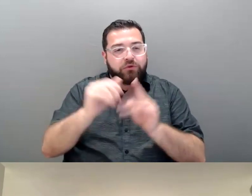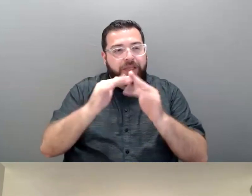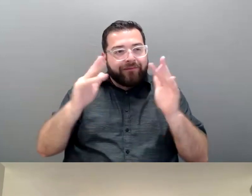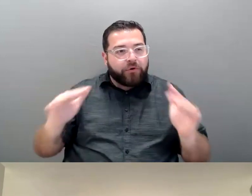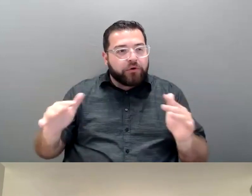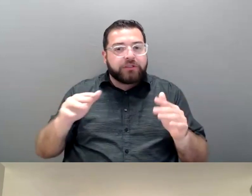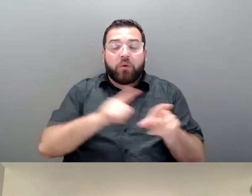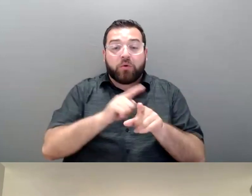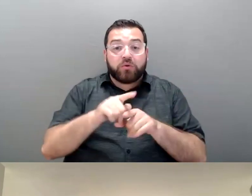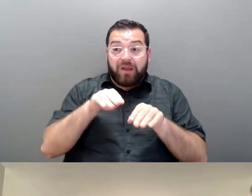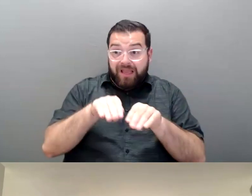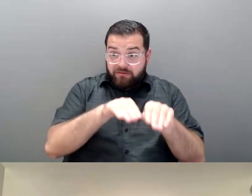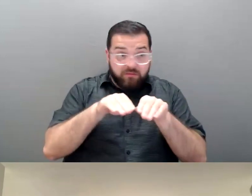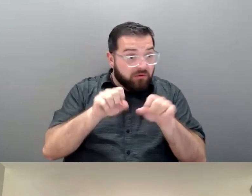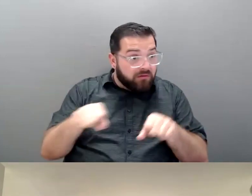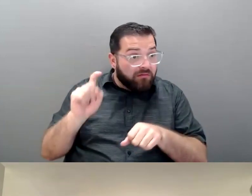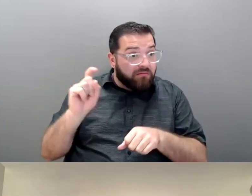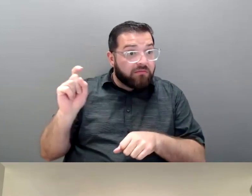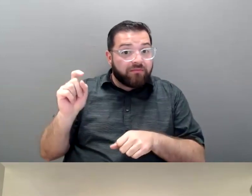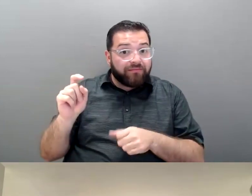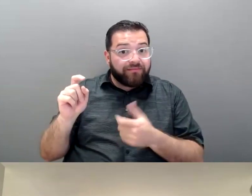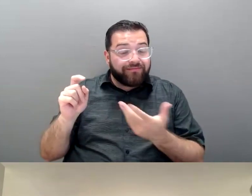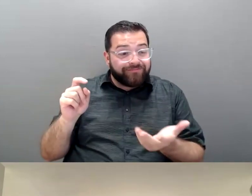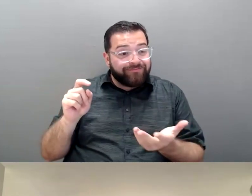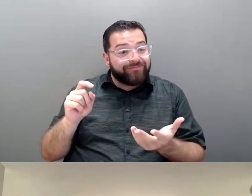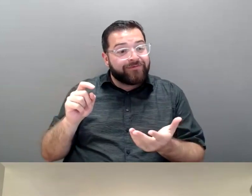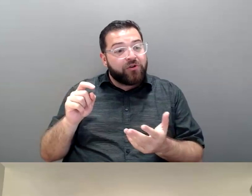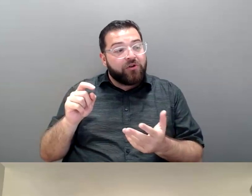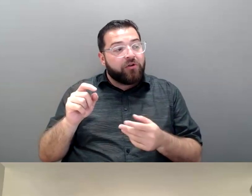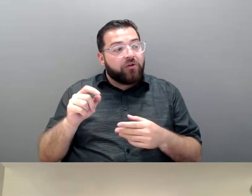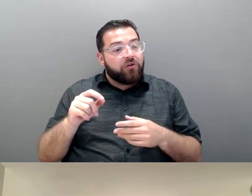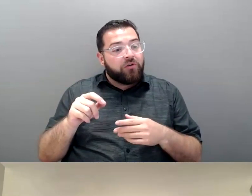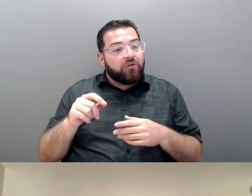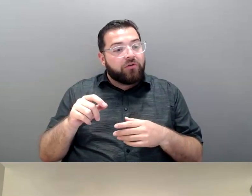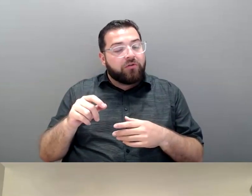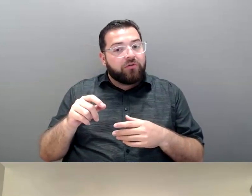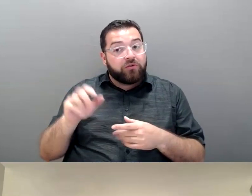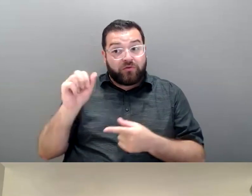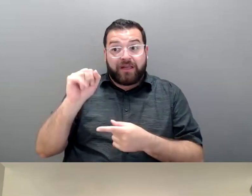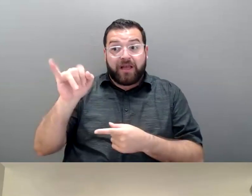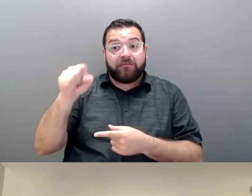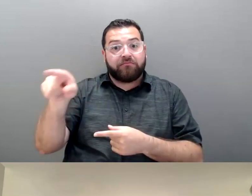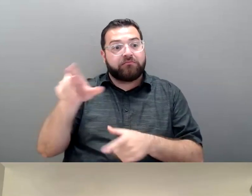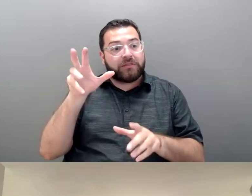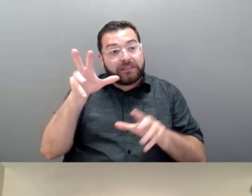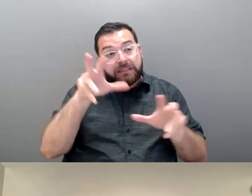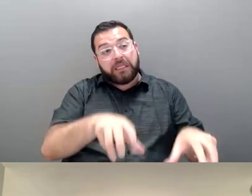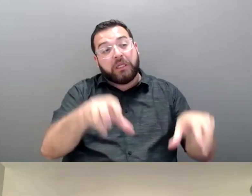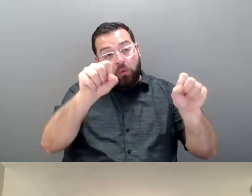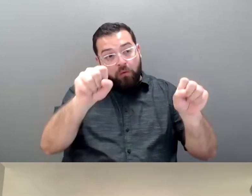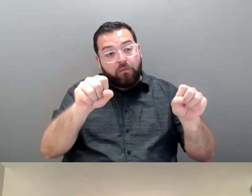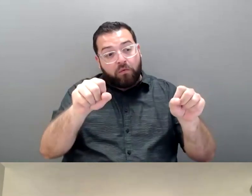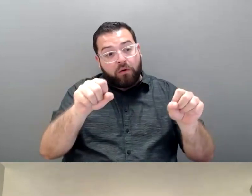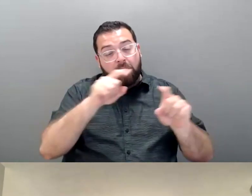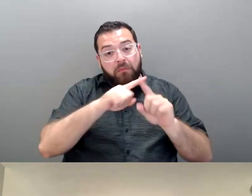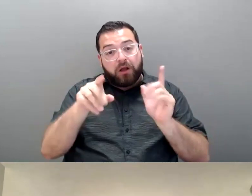that, right? Right. So it just seems to be, while it's taking over, students are just